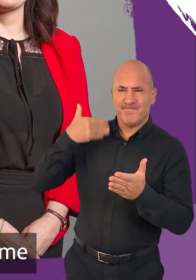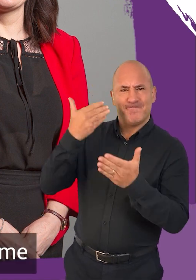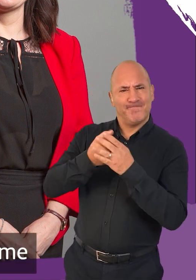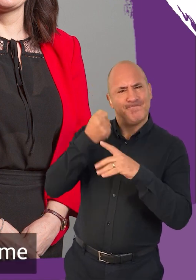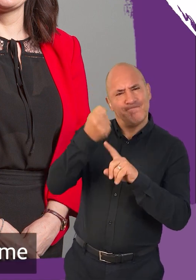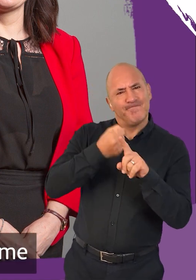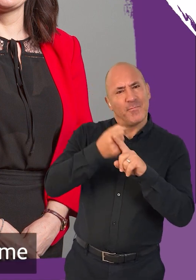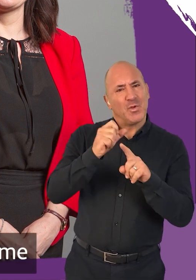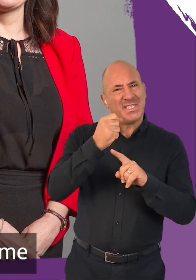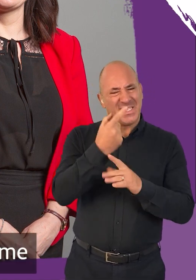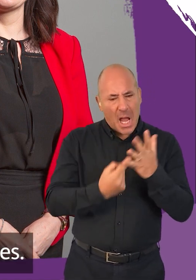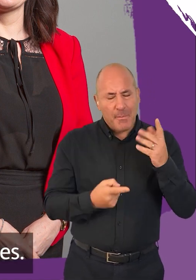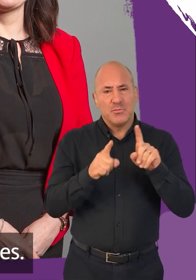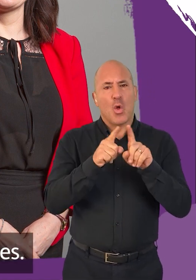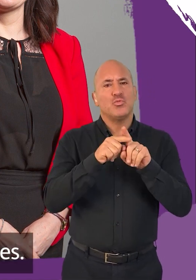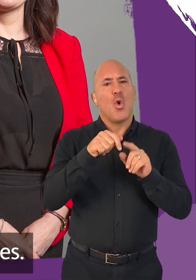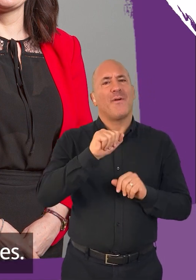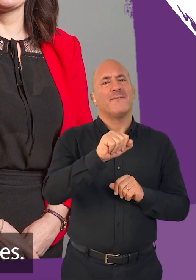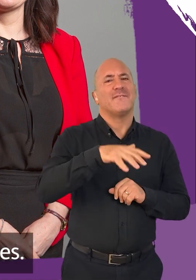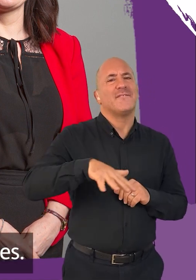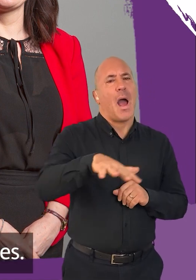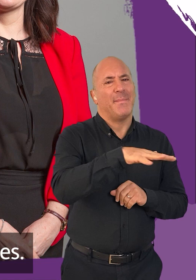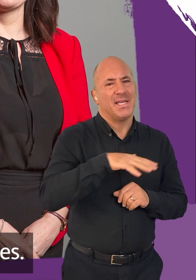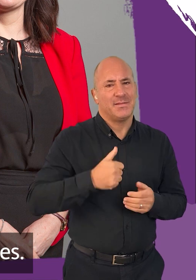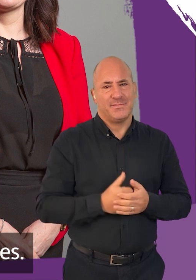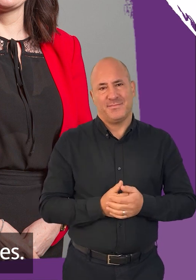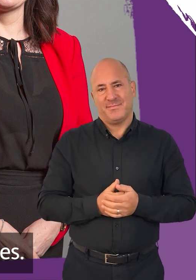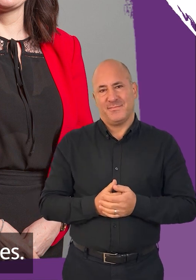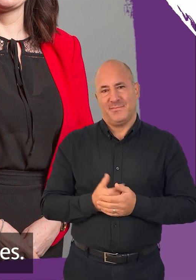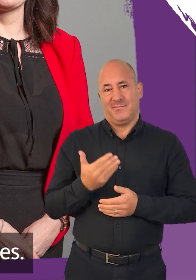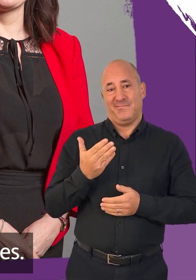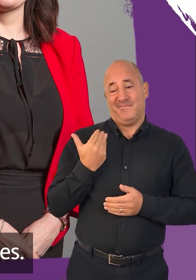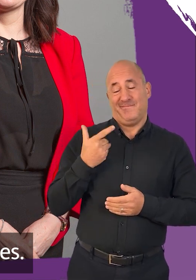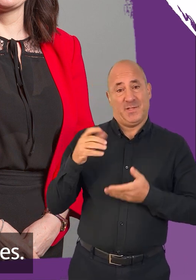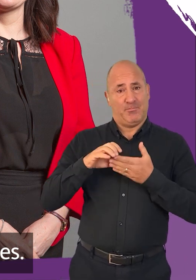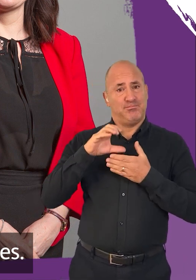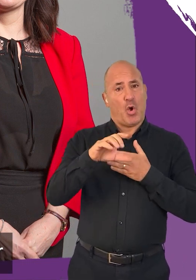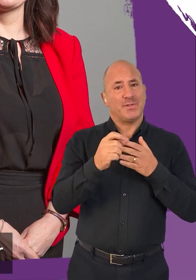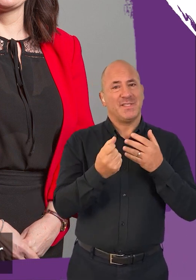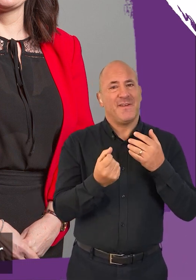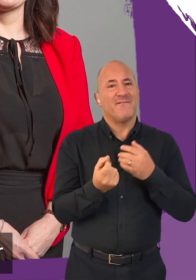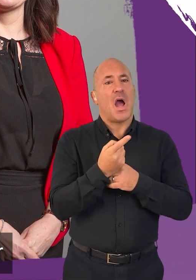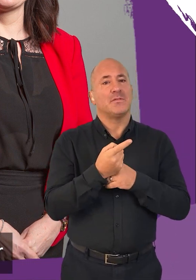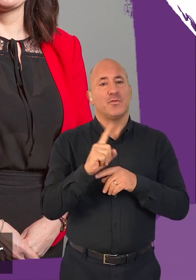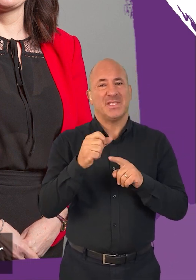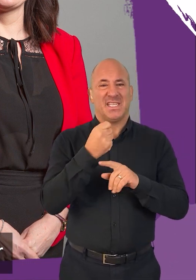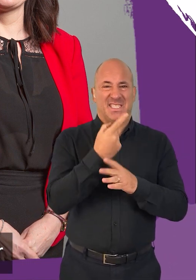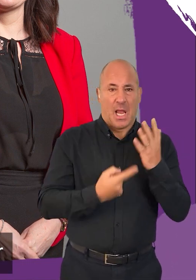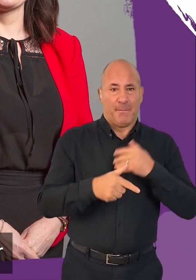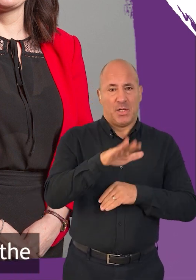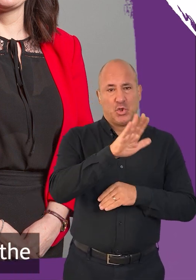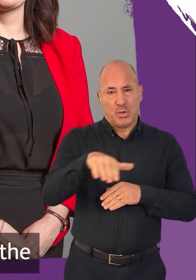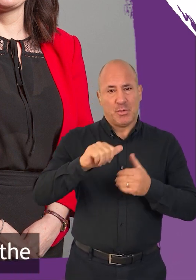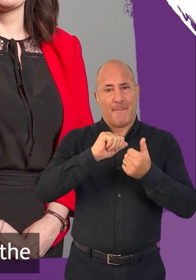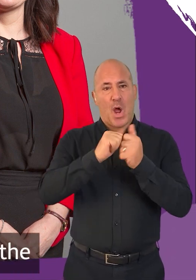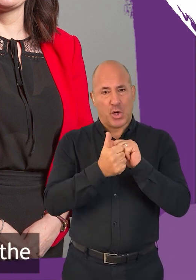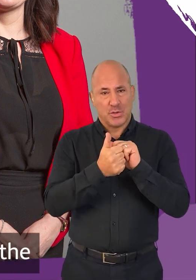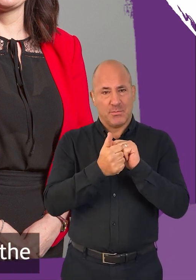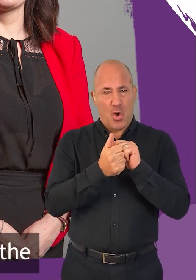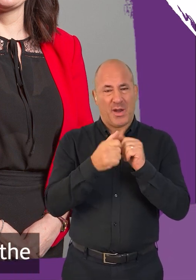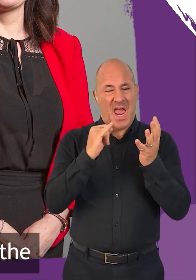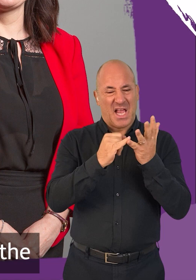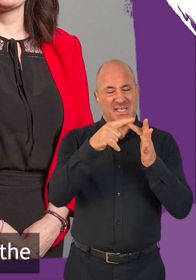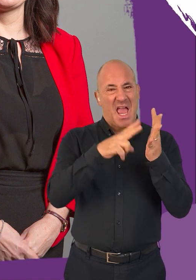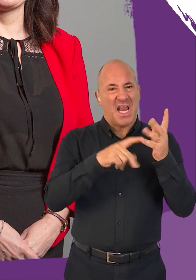Mary Foy has been a long-time champion for disabled children and their families. Recently, she sponsored an event for the Disabled